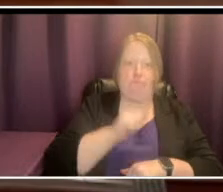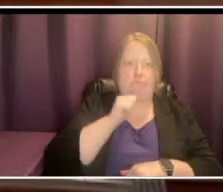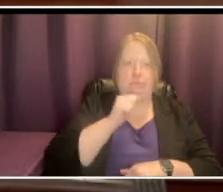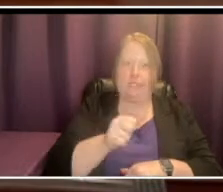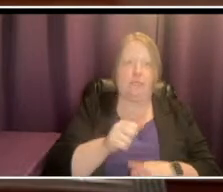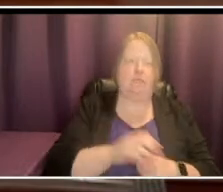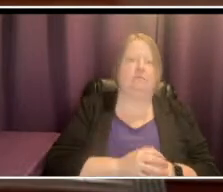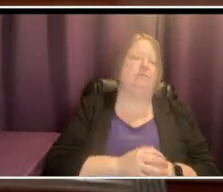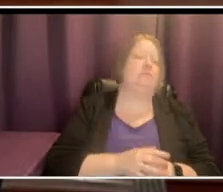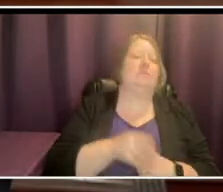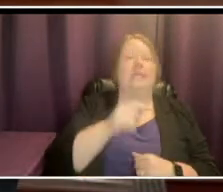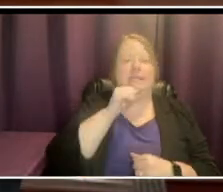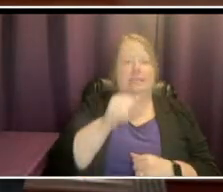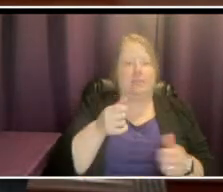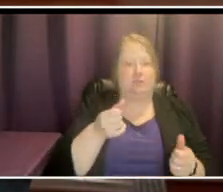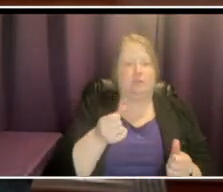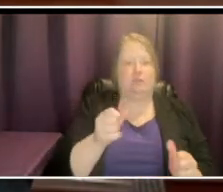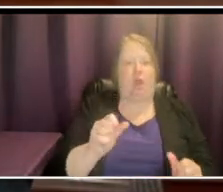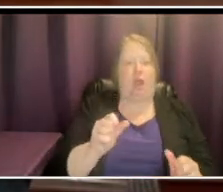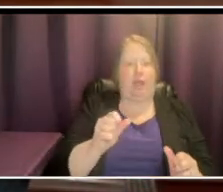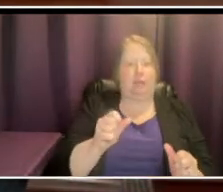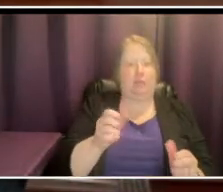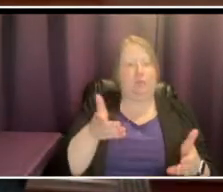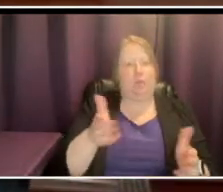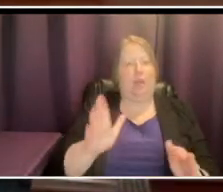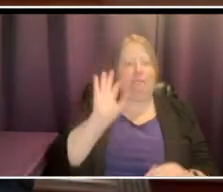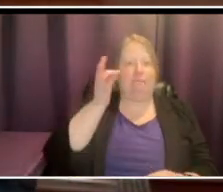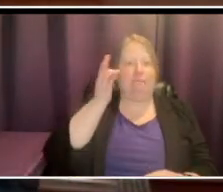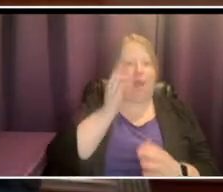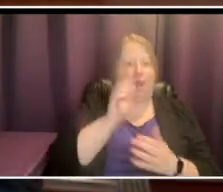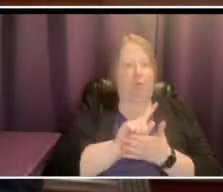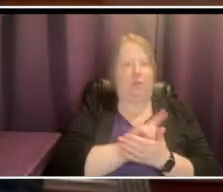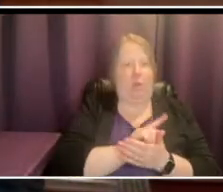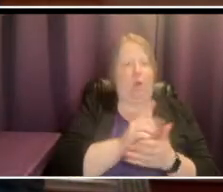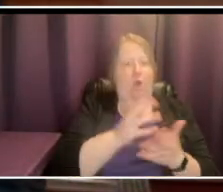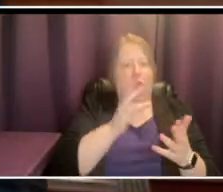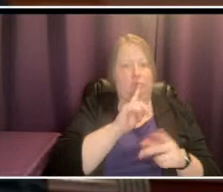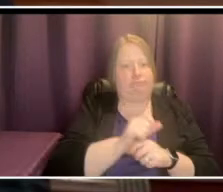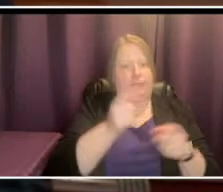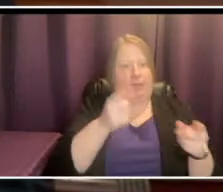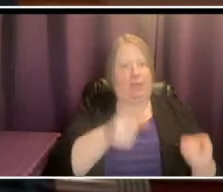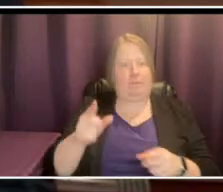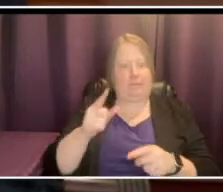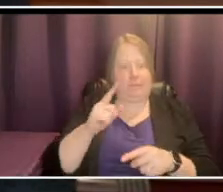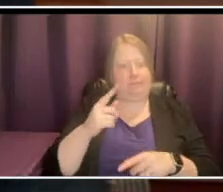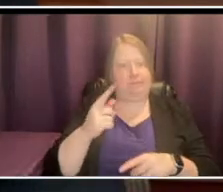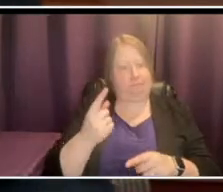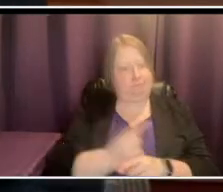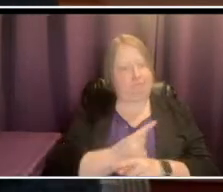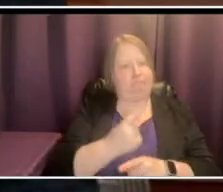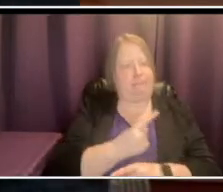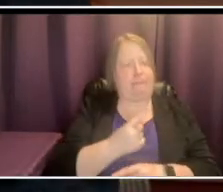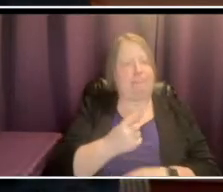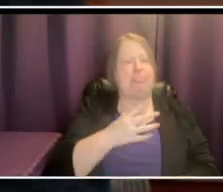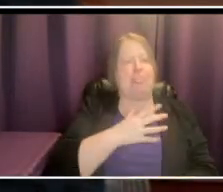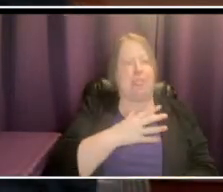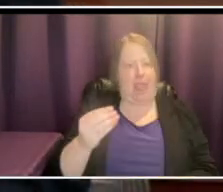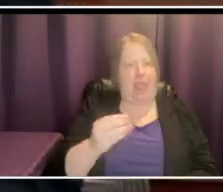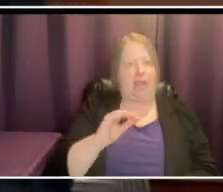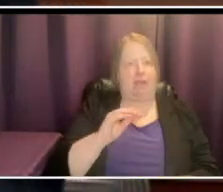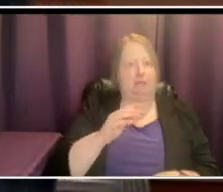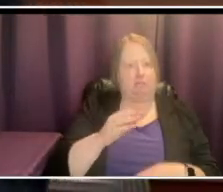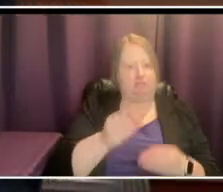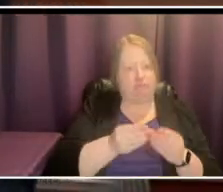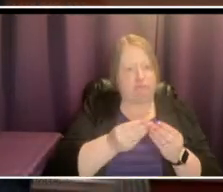He didn't take steps so federal law could be faithfully executed and order restored.